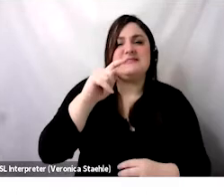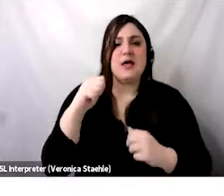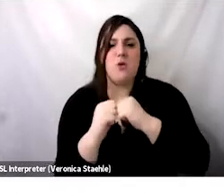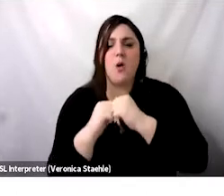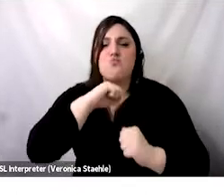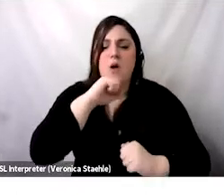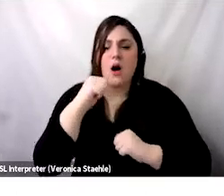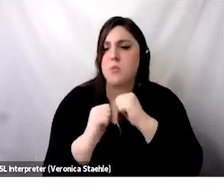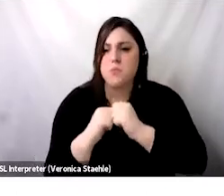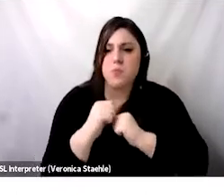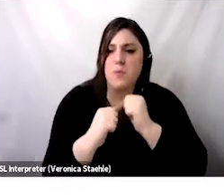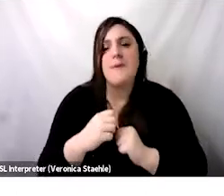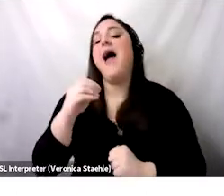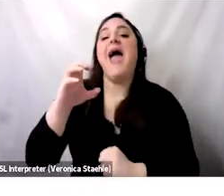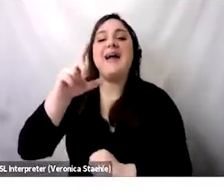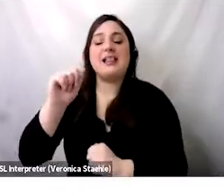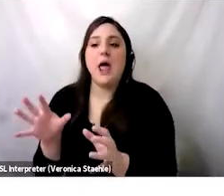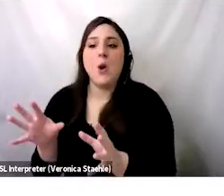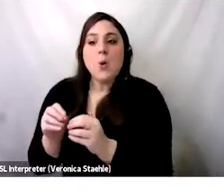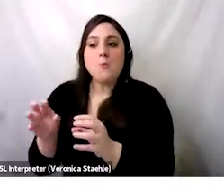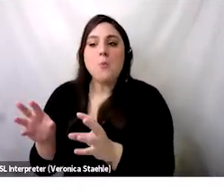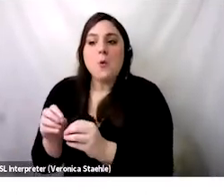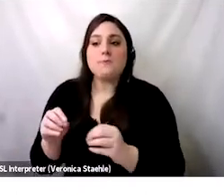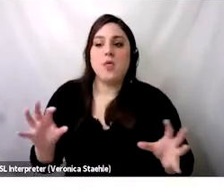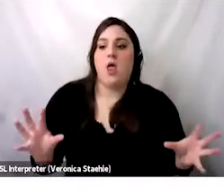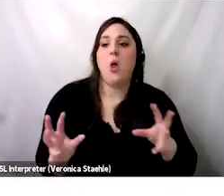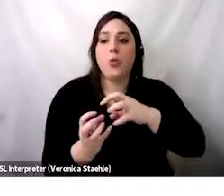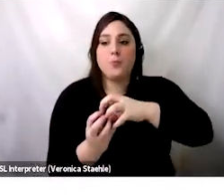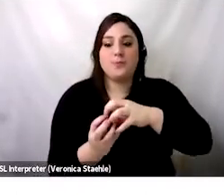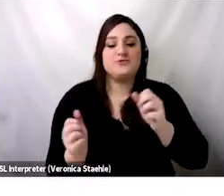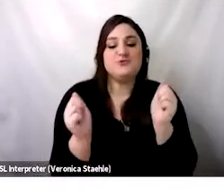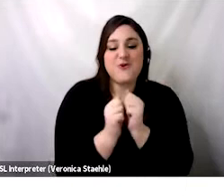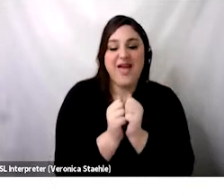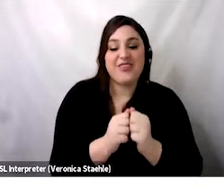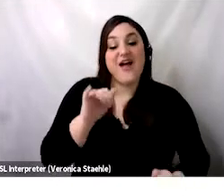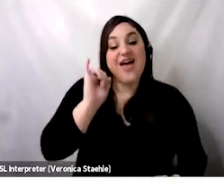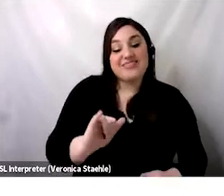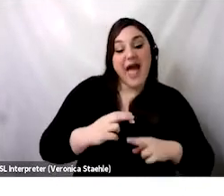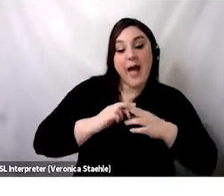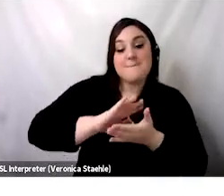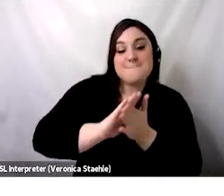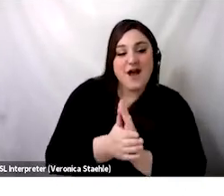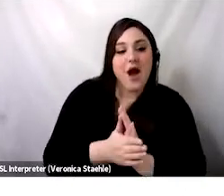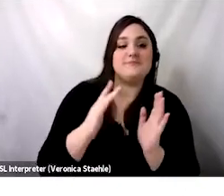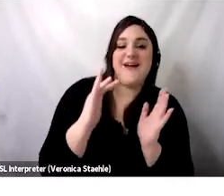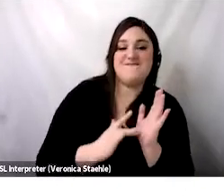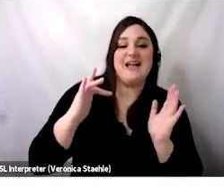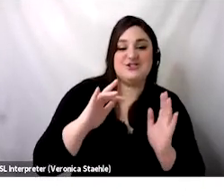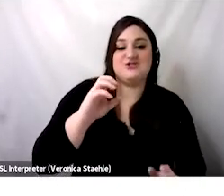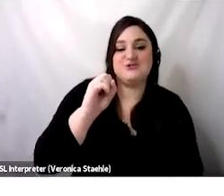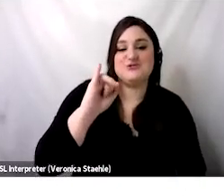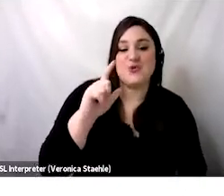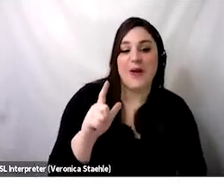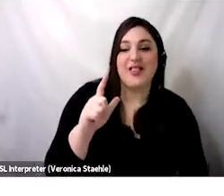This will give you what is called loamy soil, soil that'll be advantageous for topsoil.